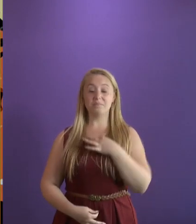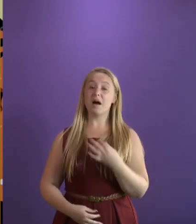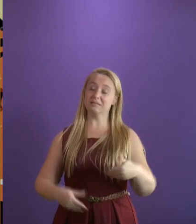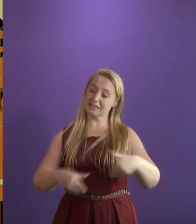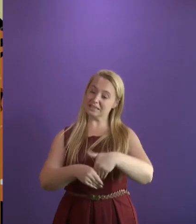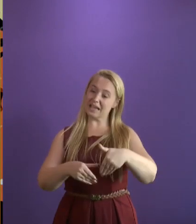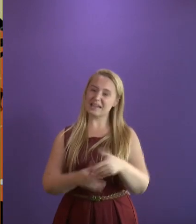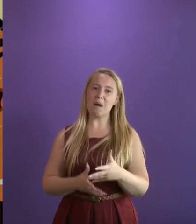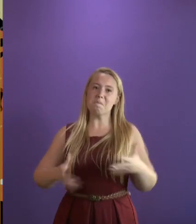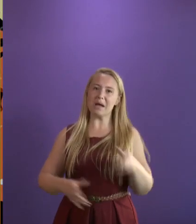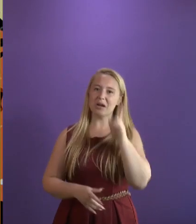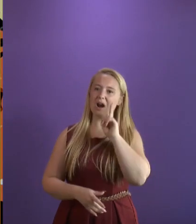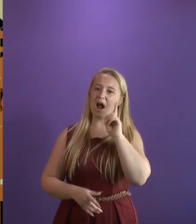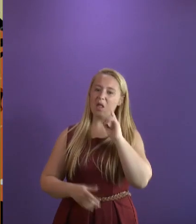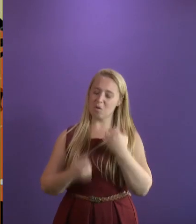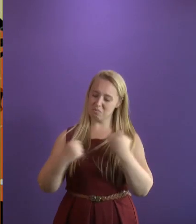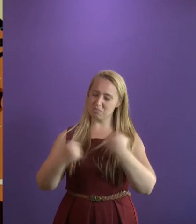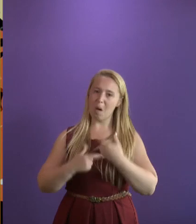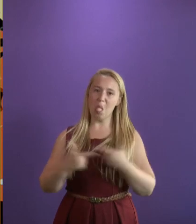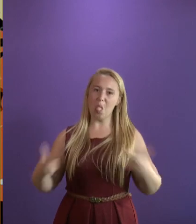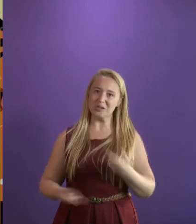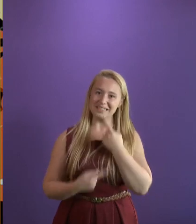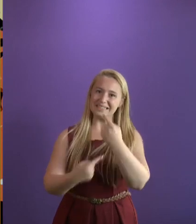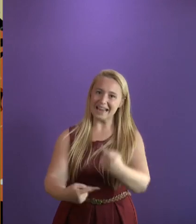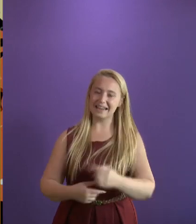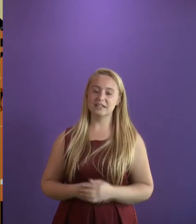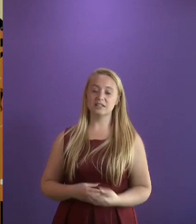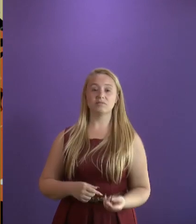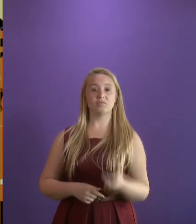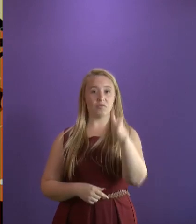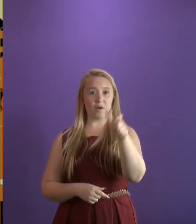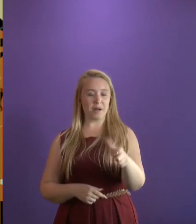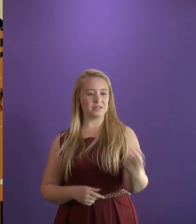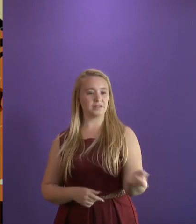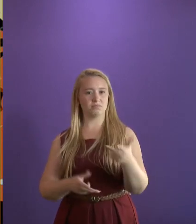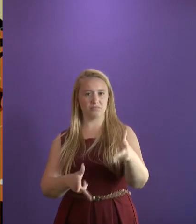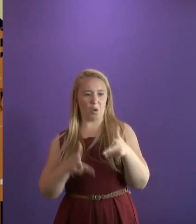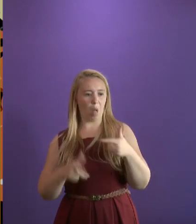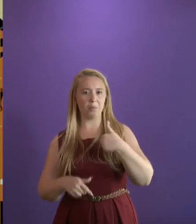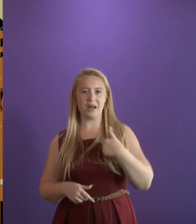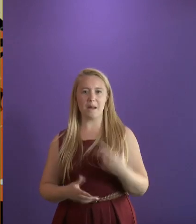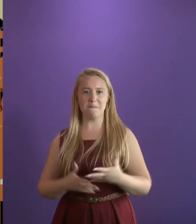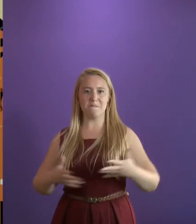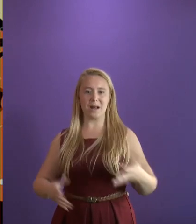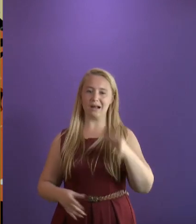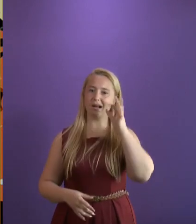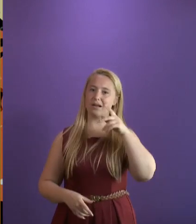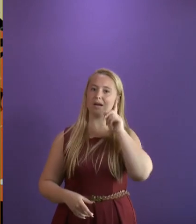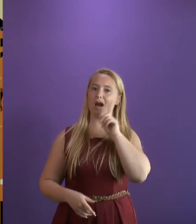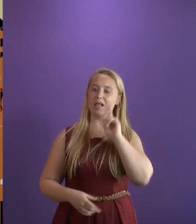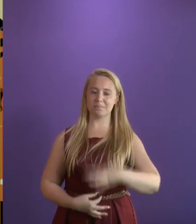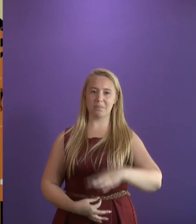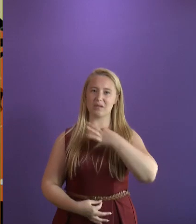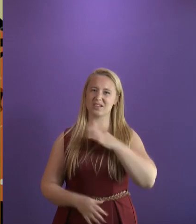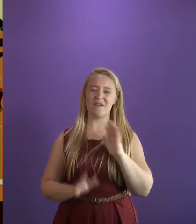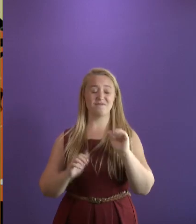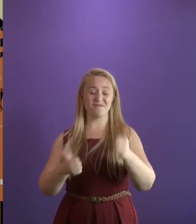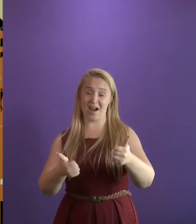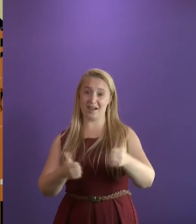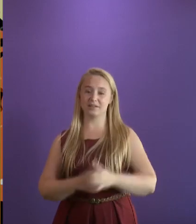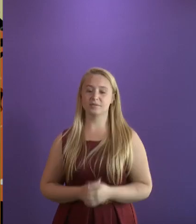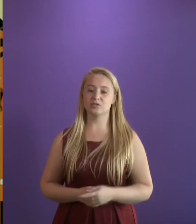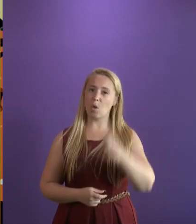who's got something to say. So don't ever be put off by someone calling you a big girl's blouse either. So you just look at a couple of examples over the past few days of